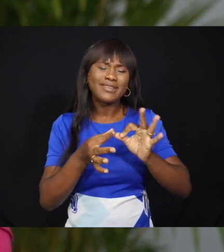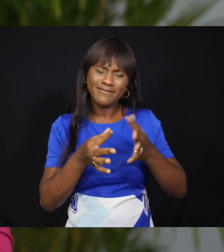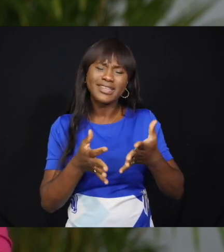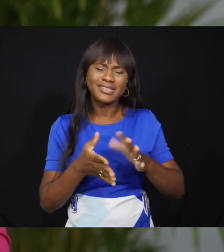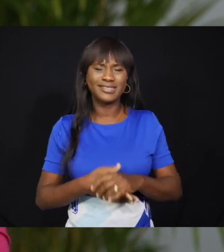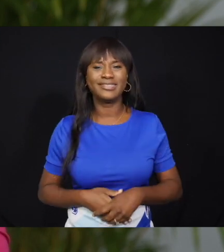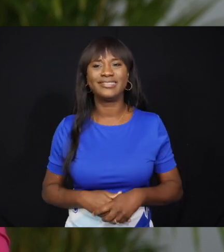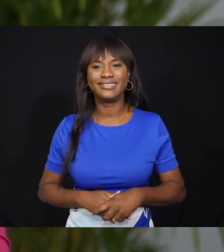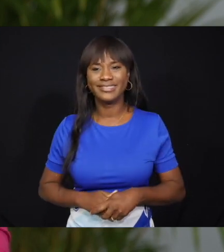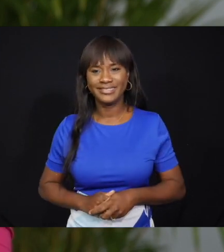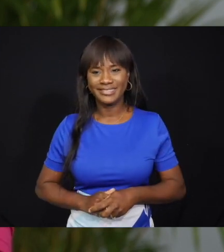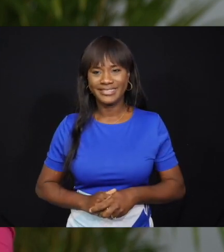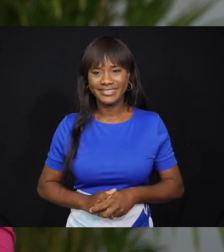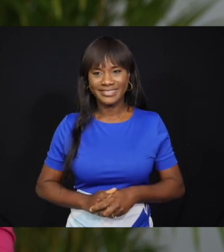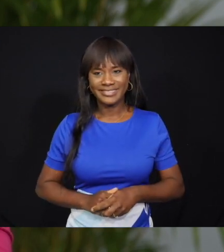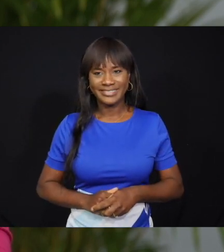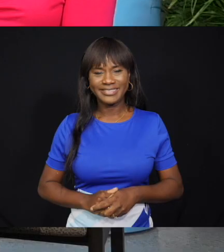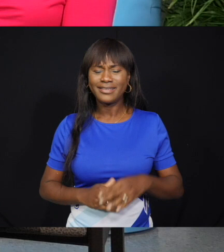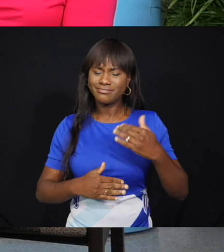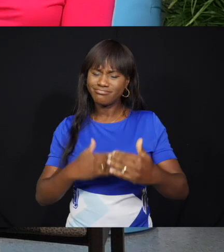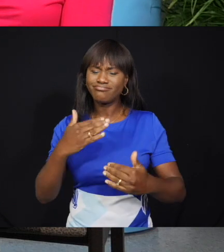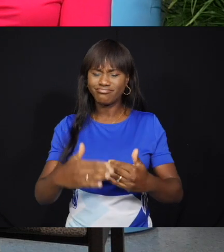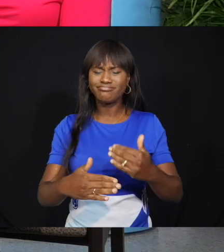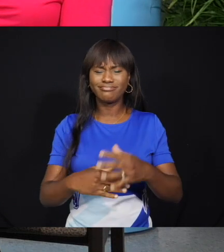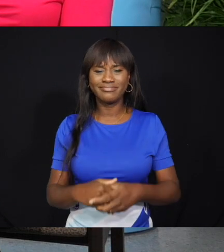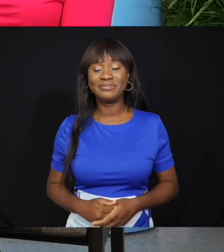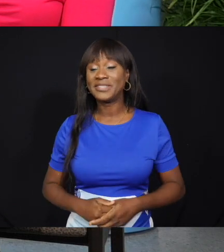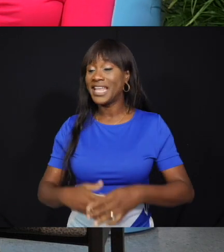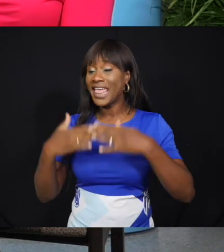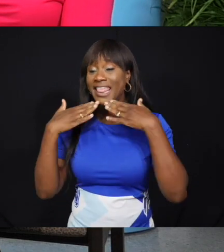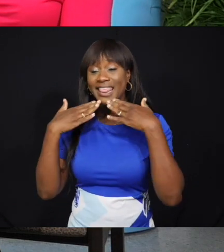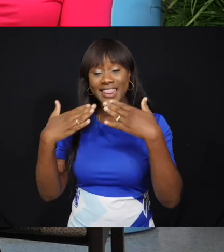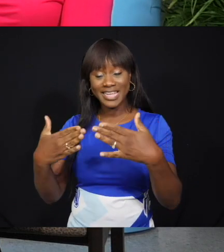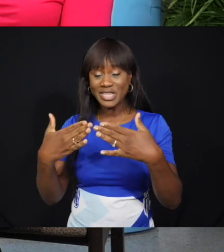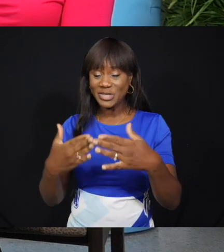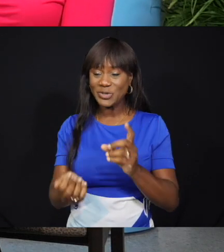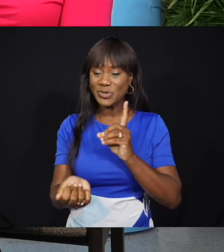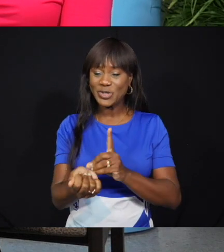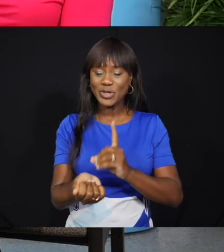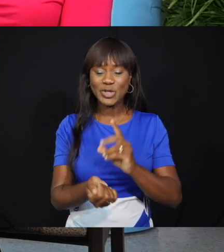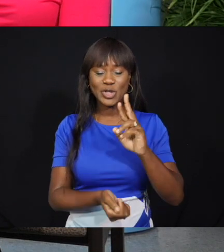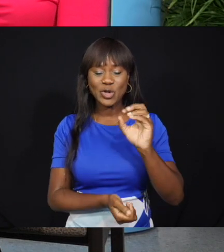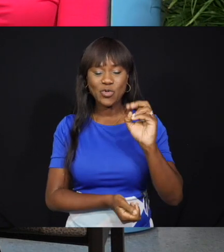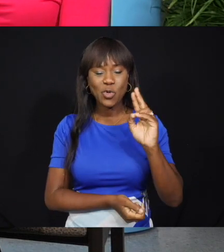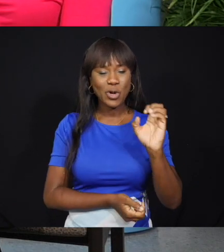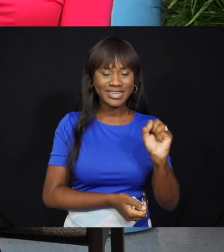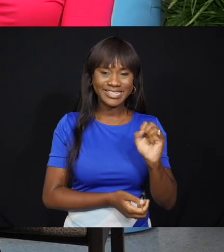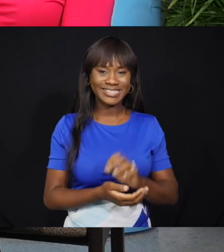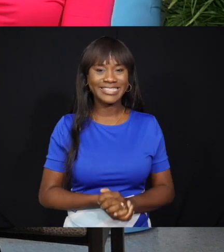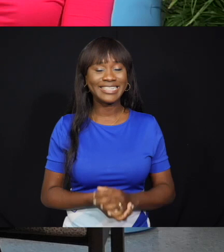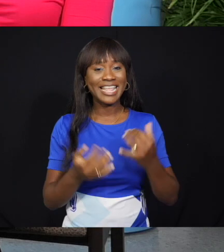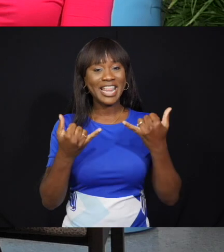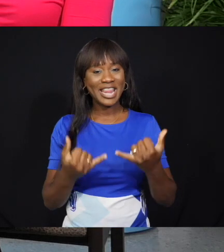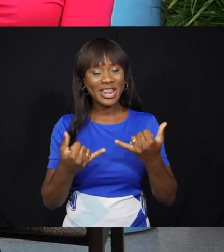not recur. And take a day at a time. Thank you very much, Dr. Jennifer Rouse, gerontologist. This is where